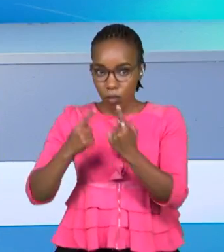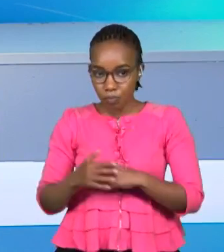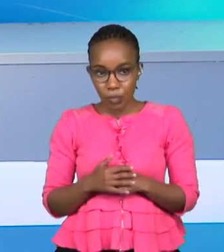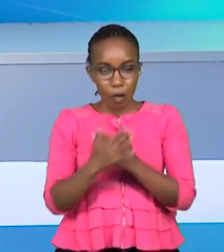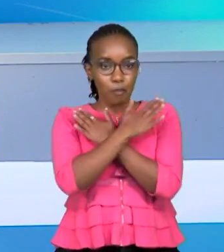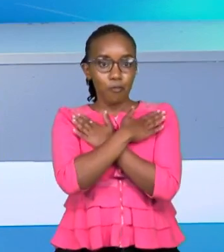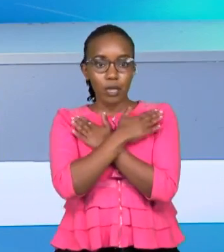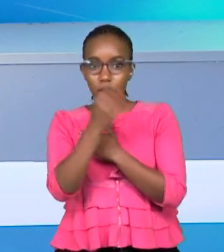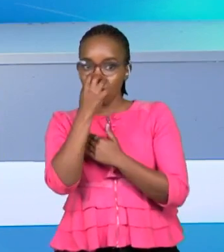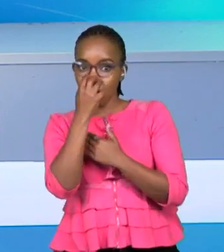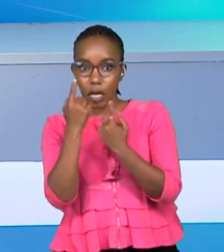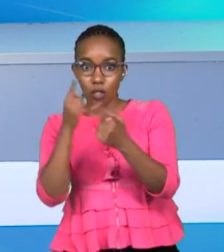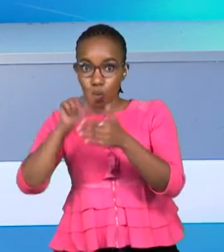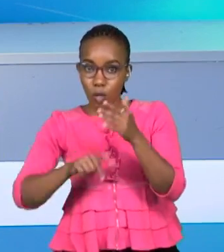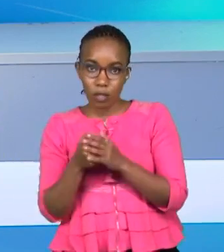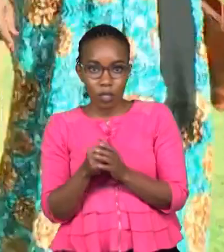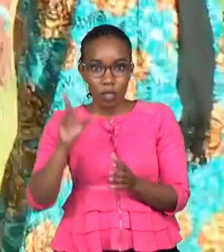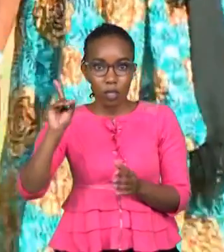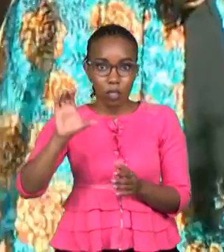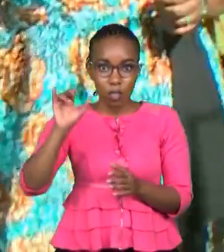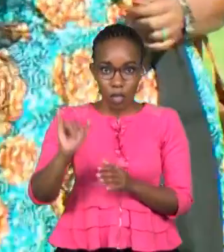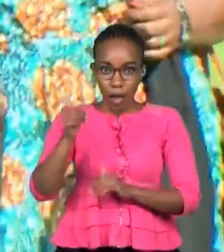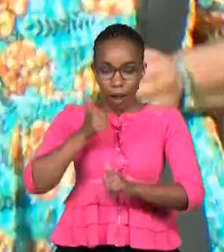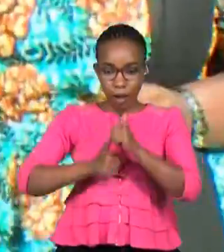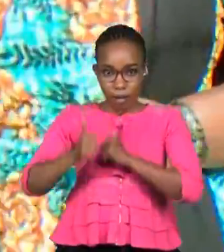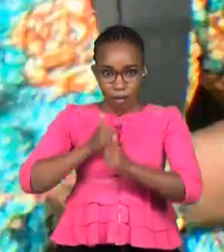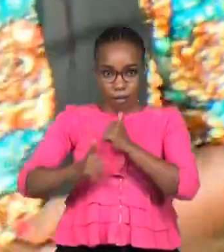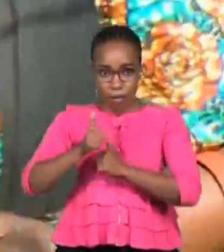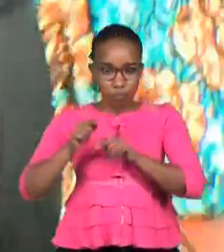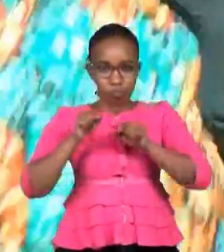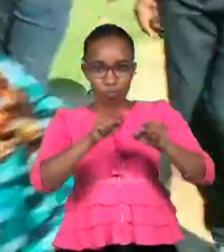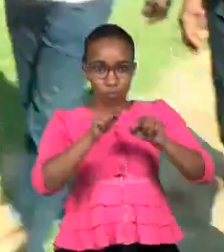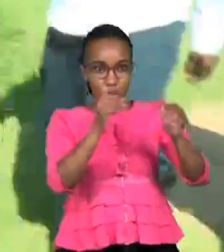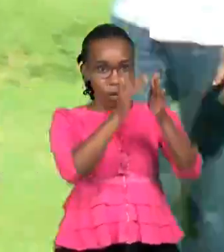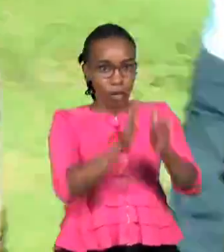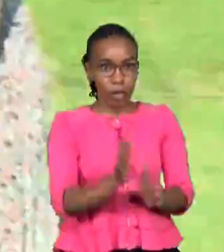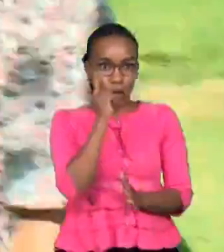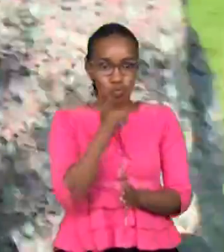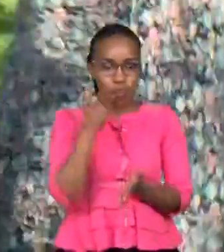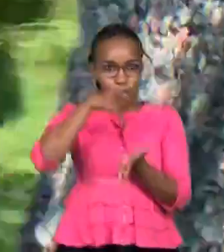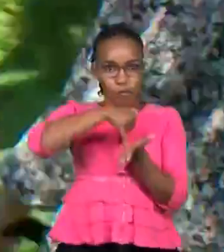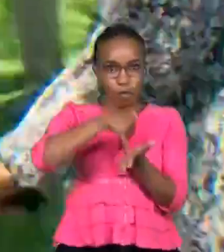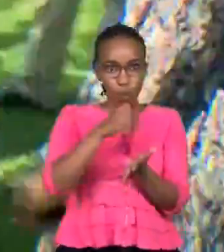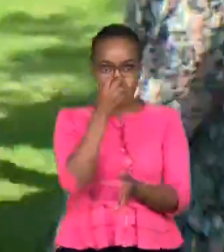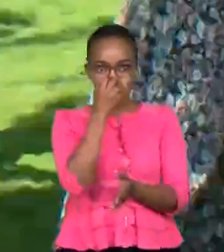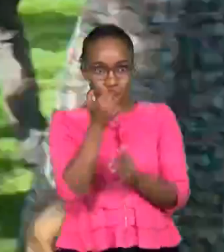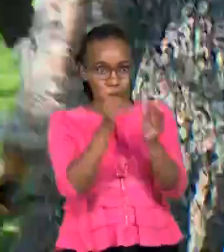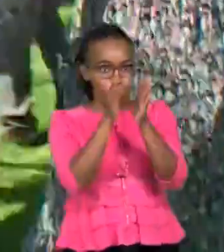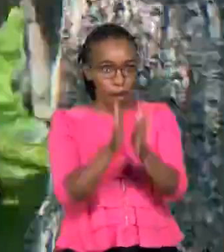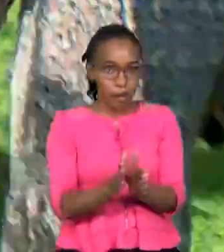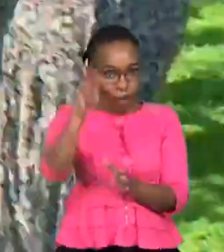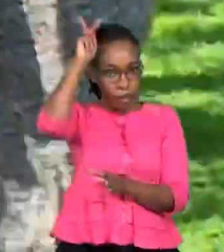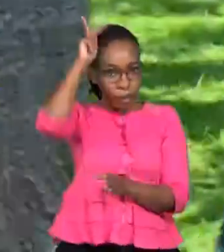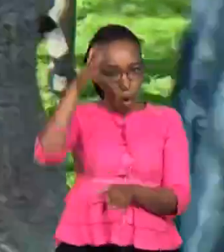cited the Directorate of Criminal Investigations as a key actor in the intimidation of leaders associated with the deputy president. The leaders were Kiambu